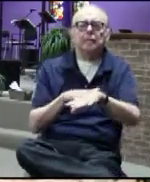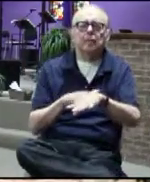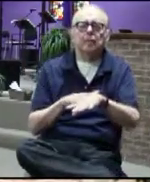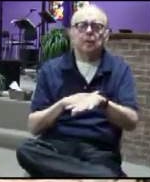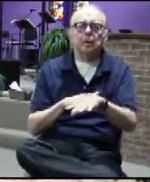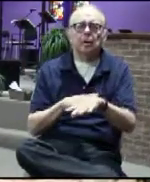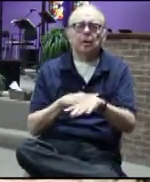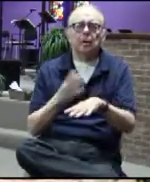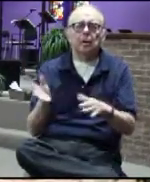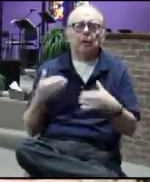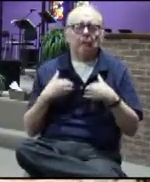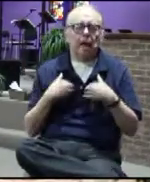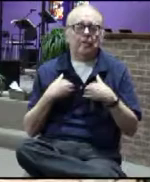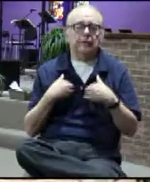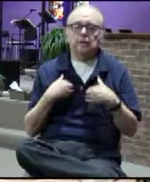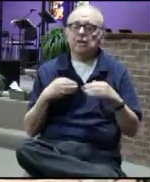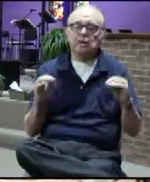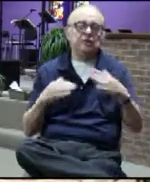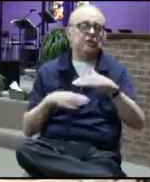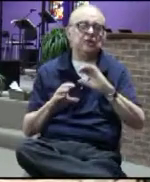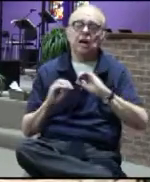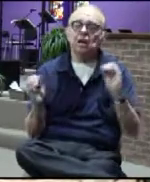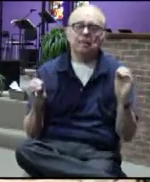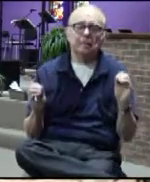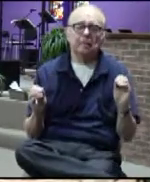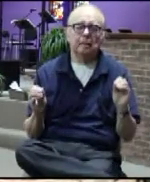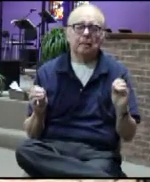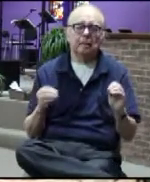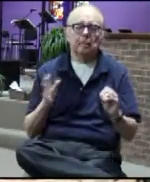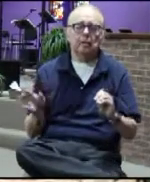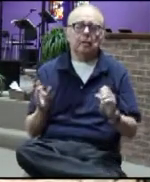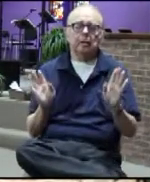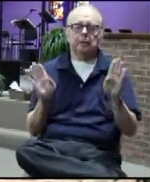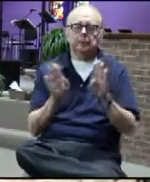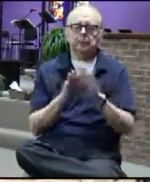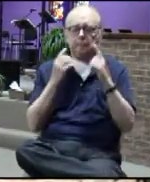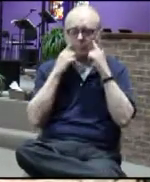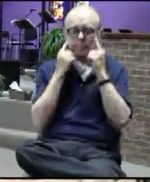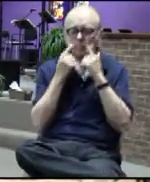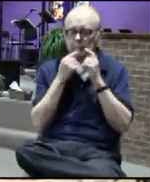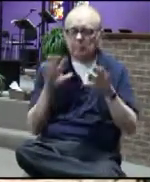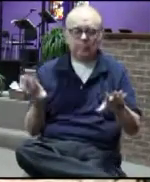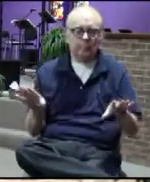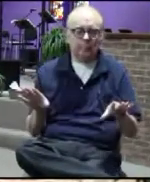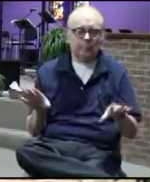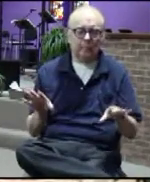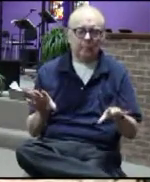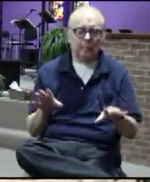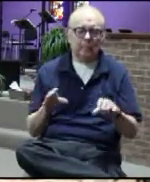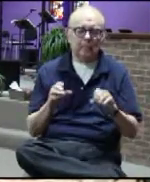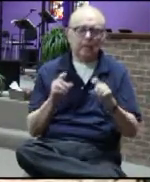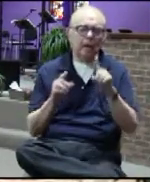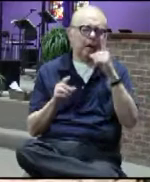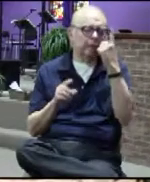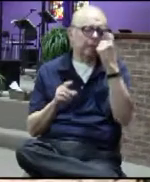And there they have no limits. They can close their eyes, they can do and dream